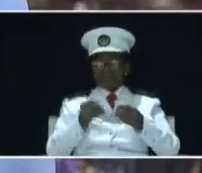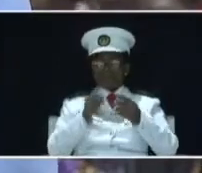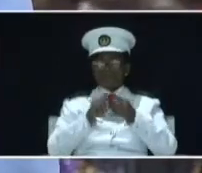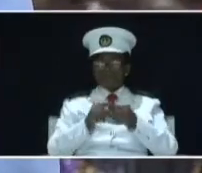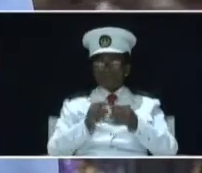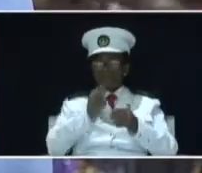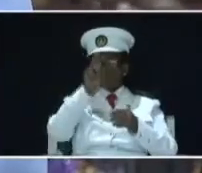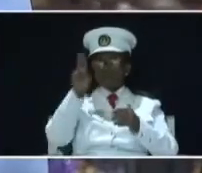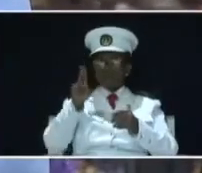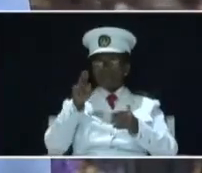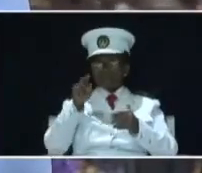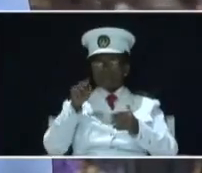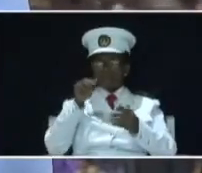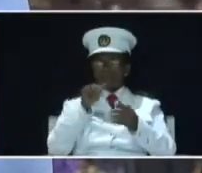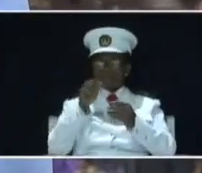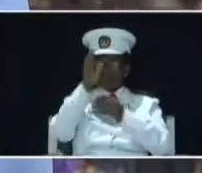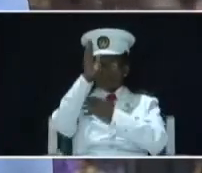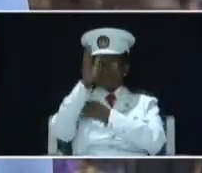power well.